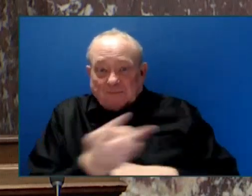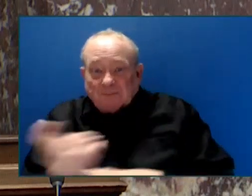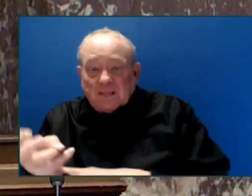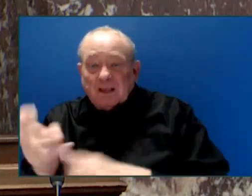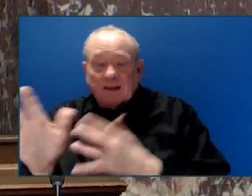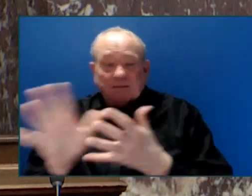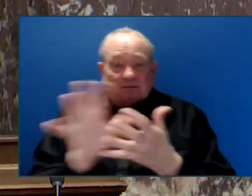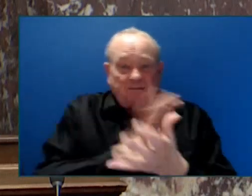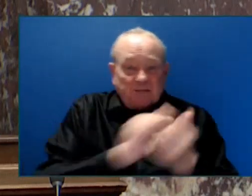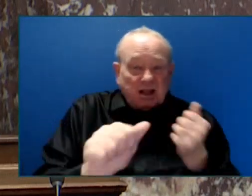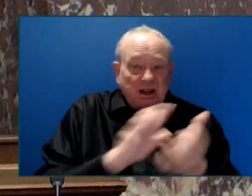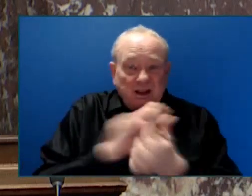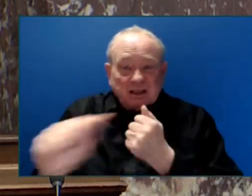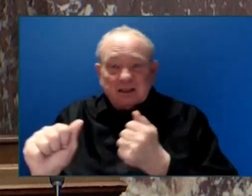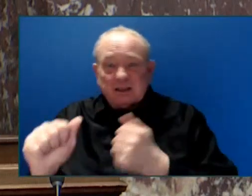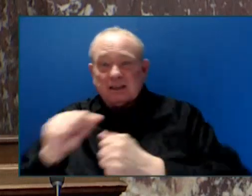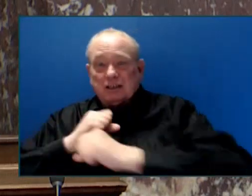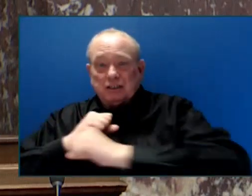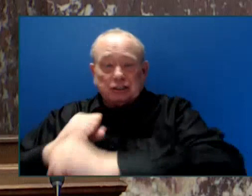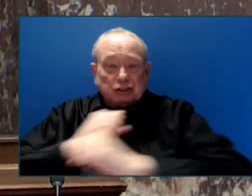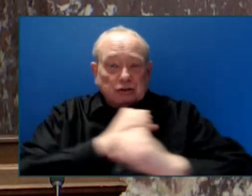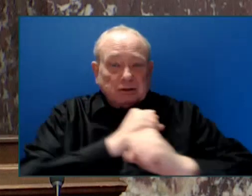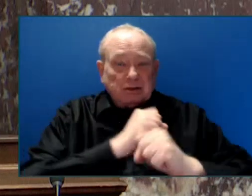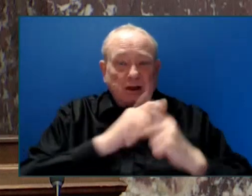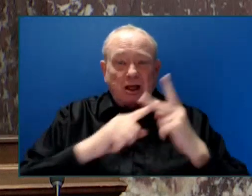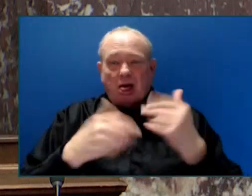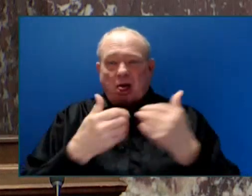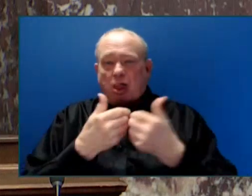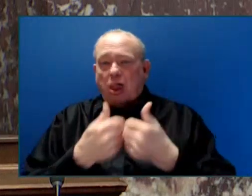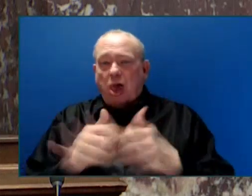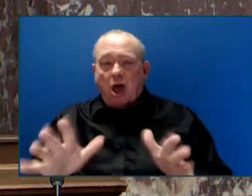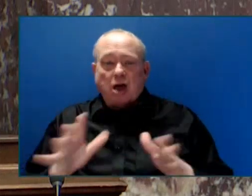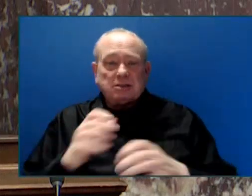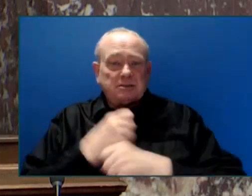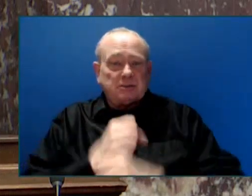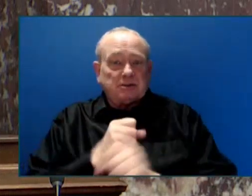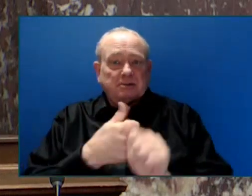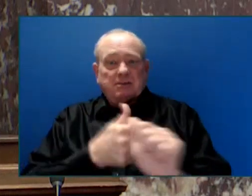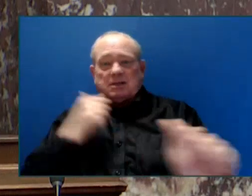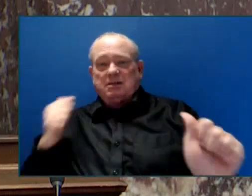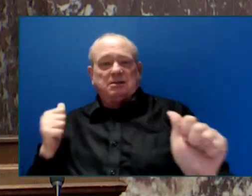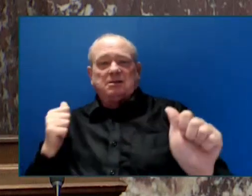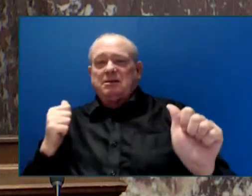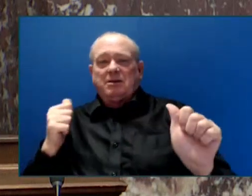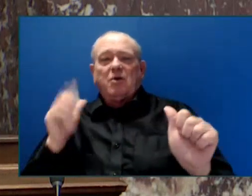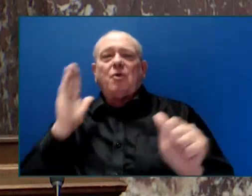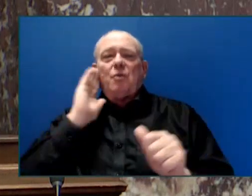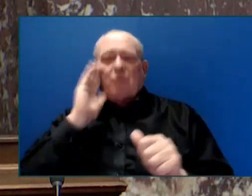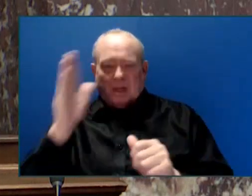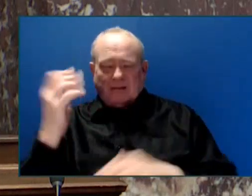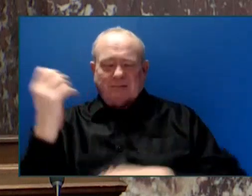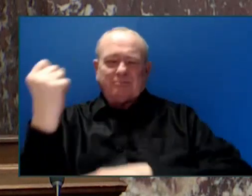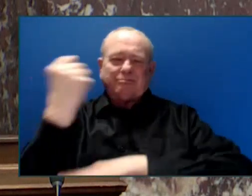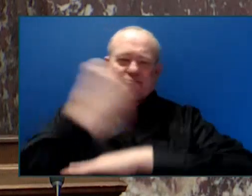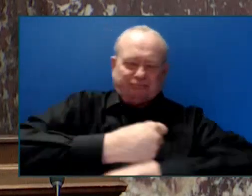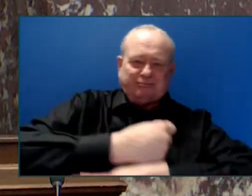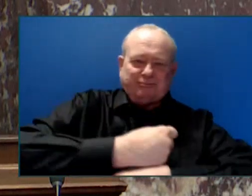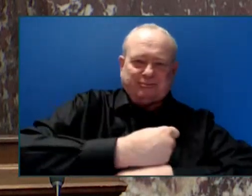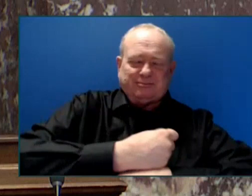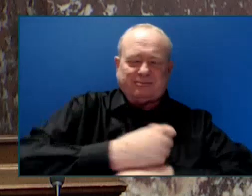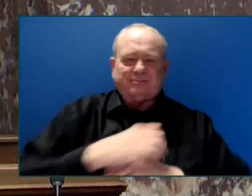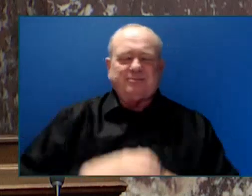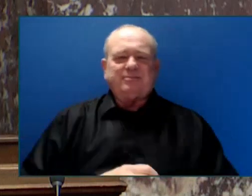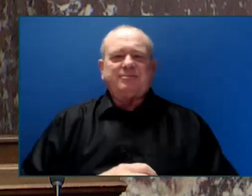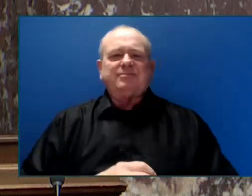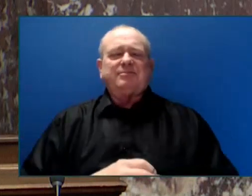both crippling our ability and will to survive," end quote. To the Premier,